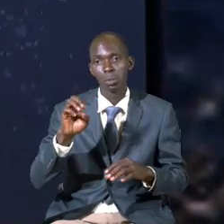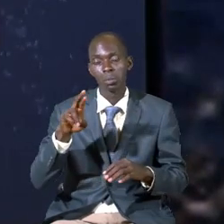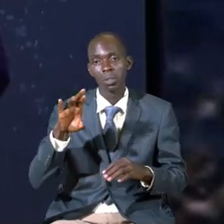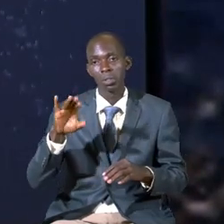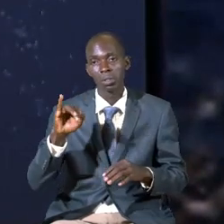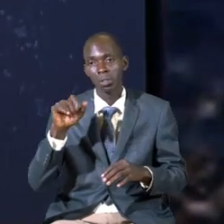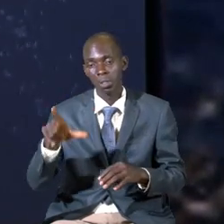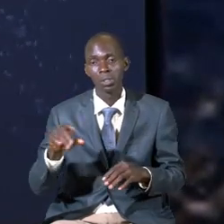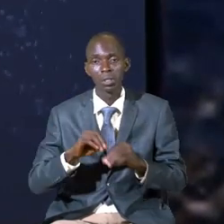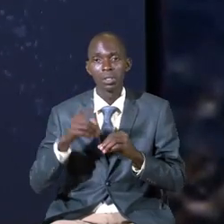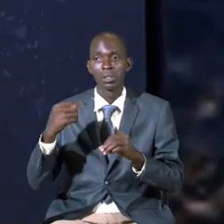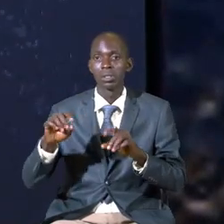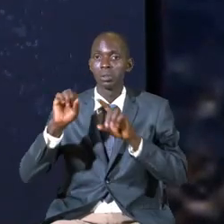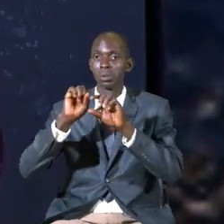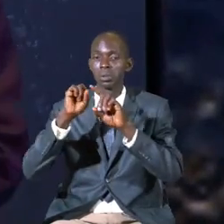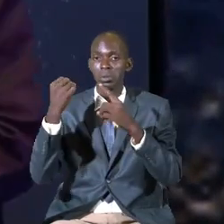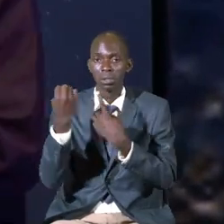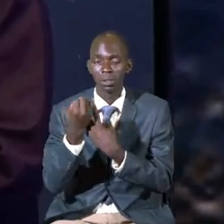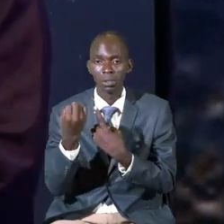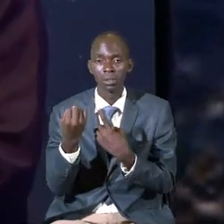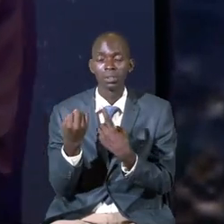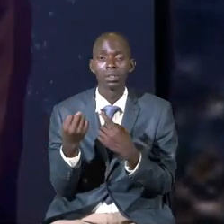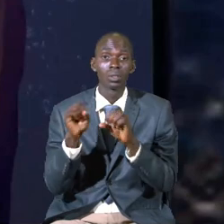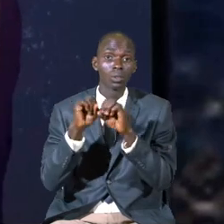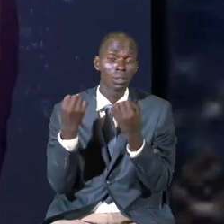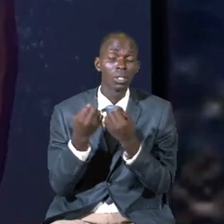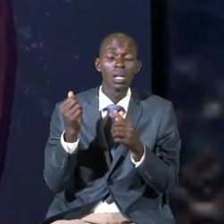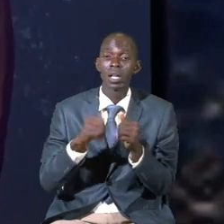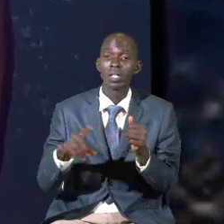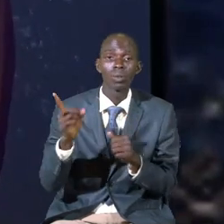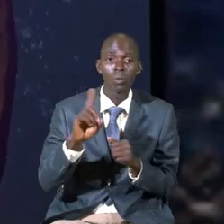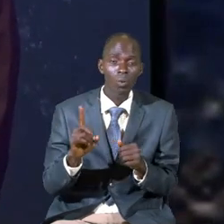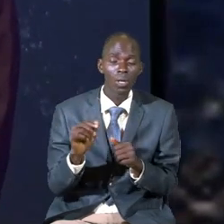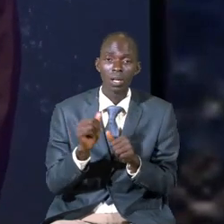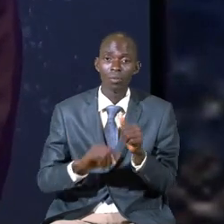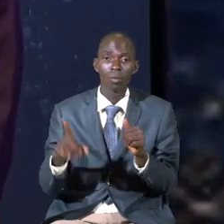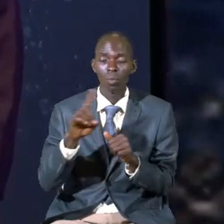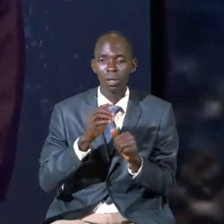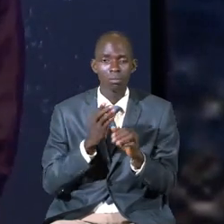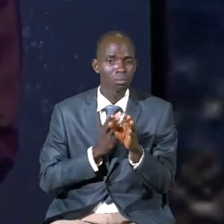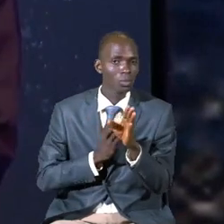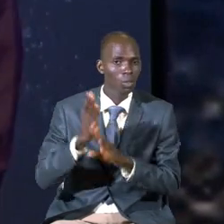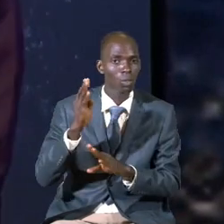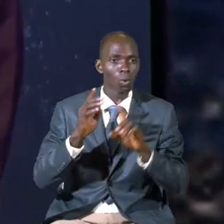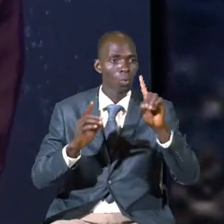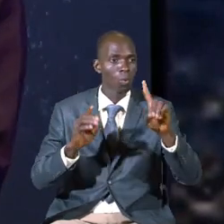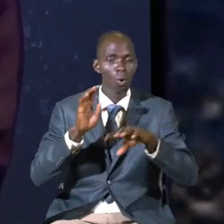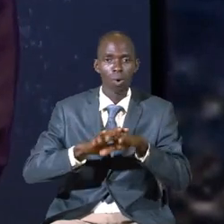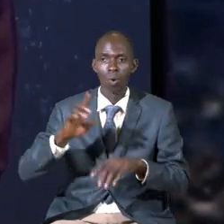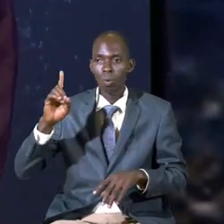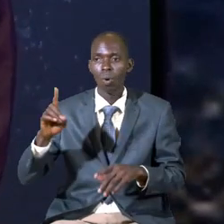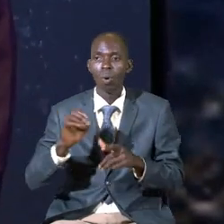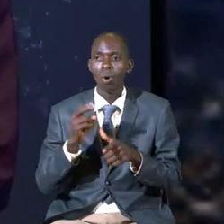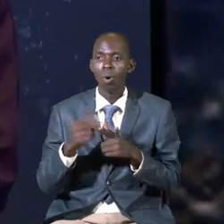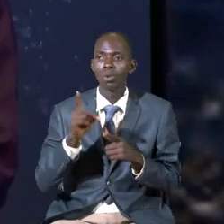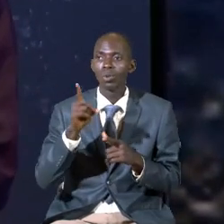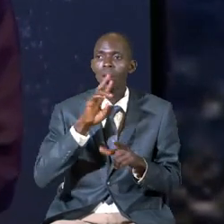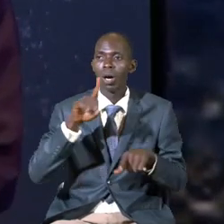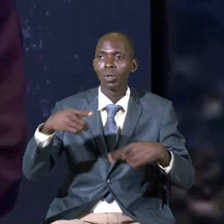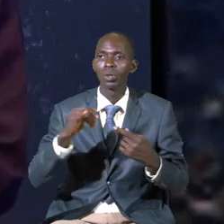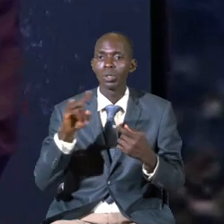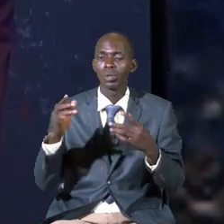anyone near anywhere abroad directly one-on-one or you're going to go through the